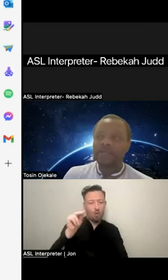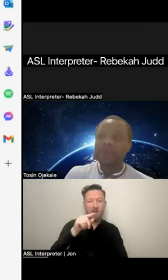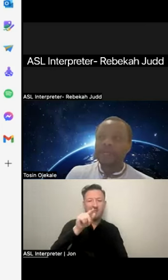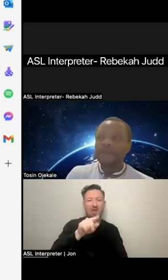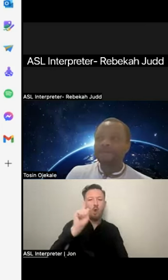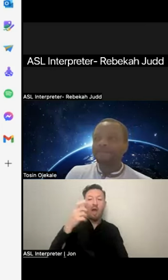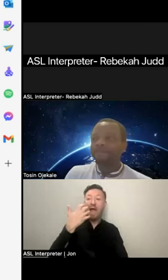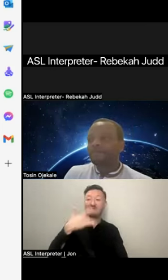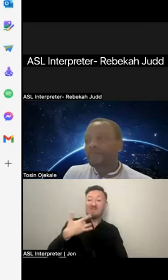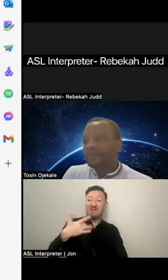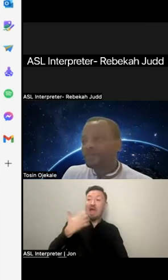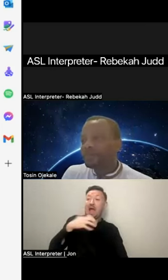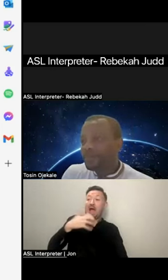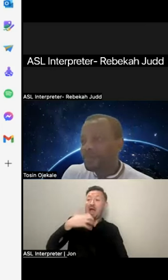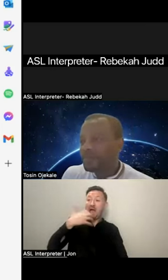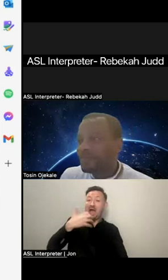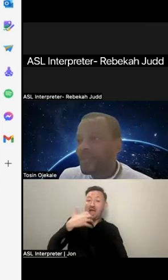awareness, okay?